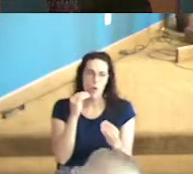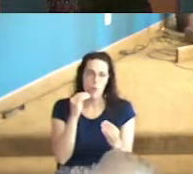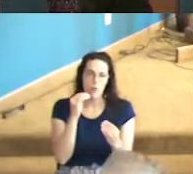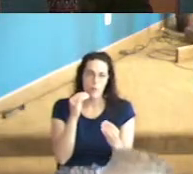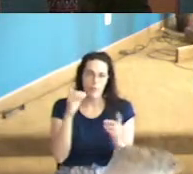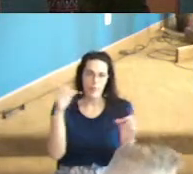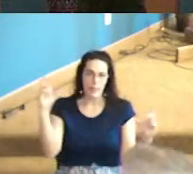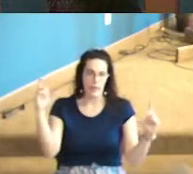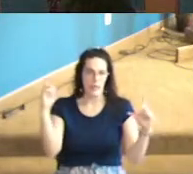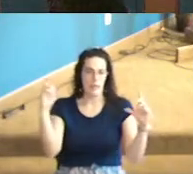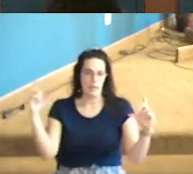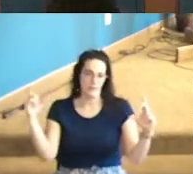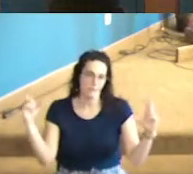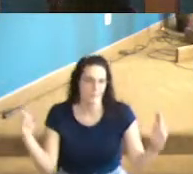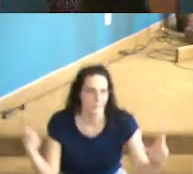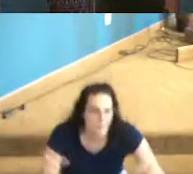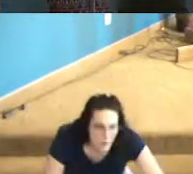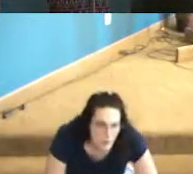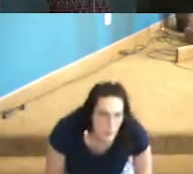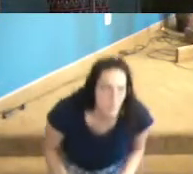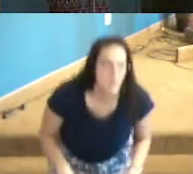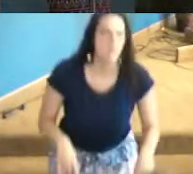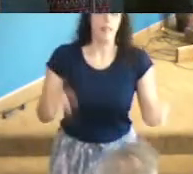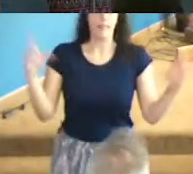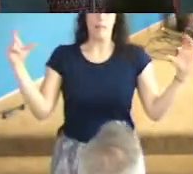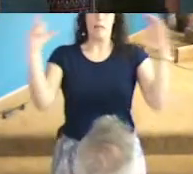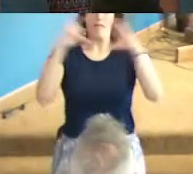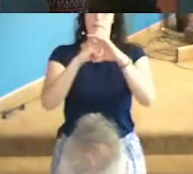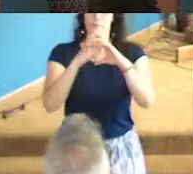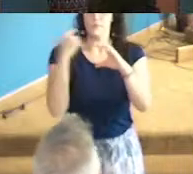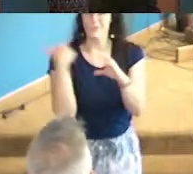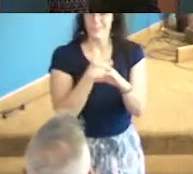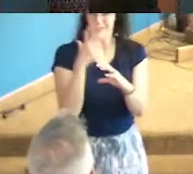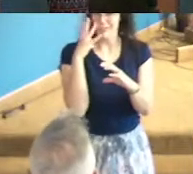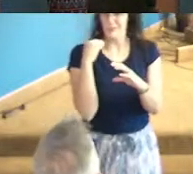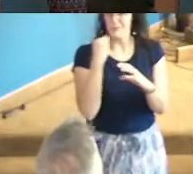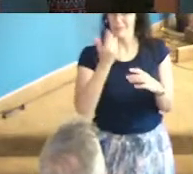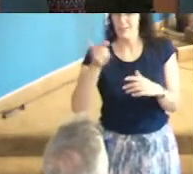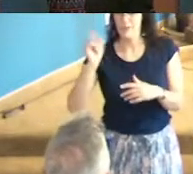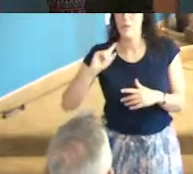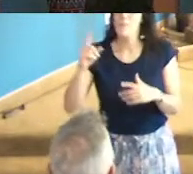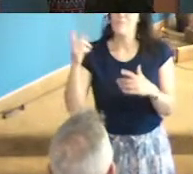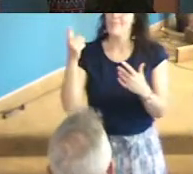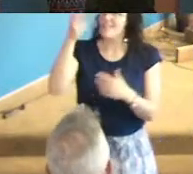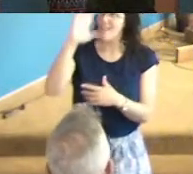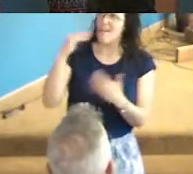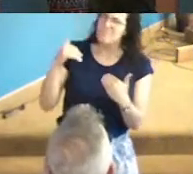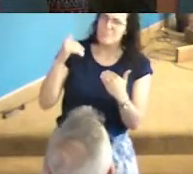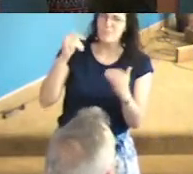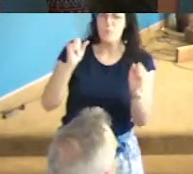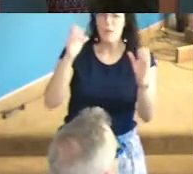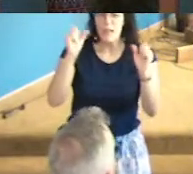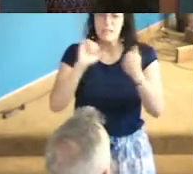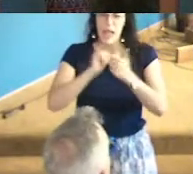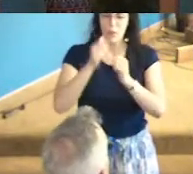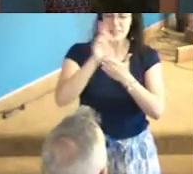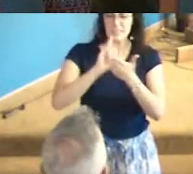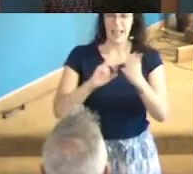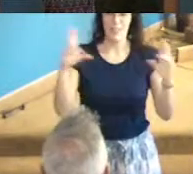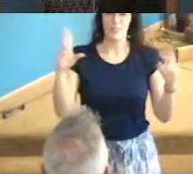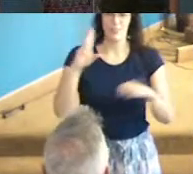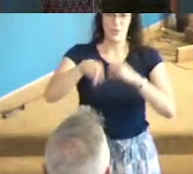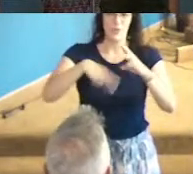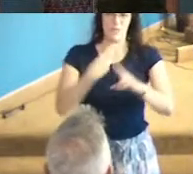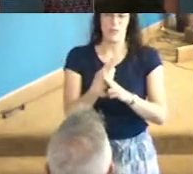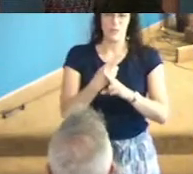reflecting on the eclipse that we just experienced earlier this week. And just how God has been so amazing and how he has designed the universe, that